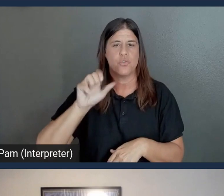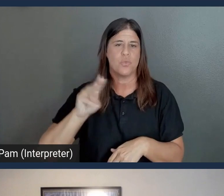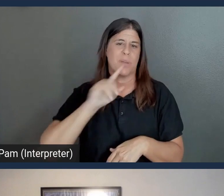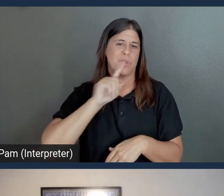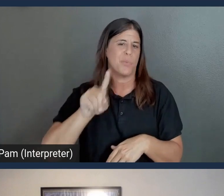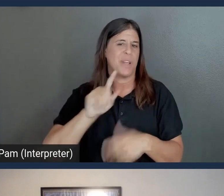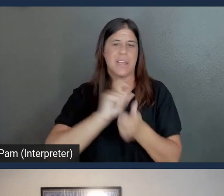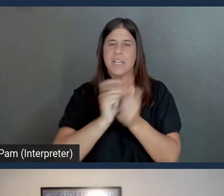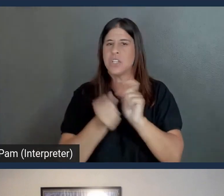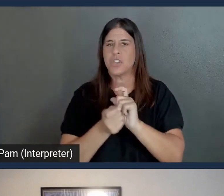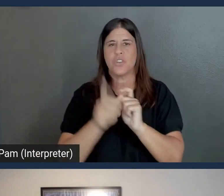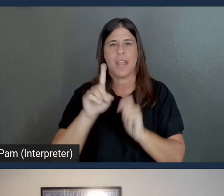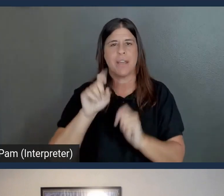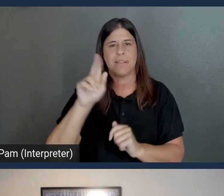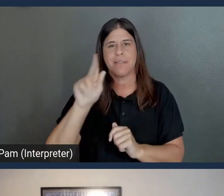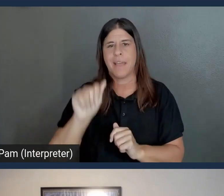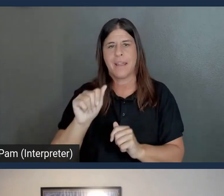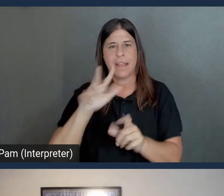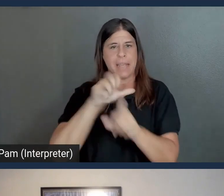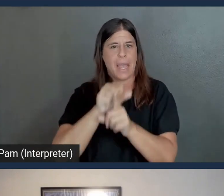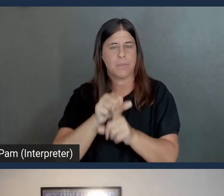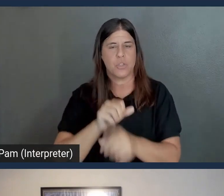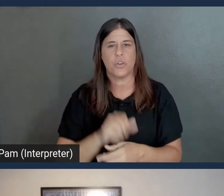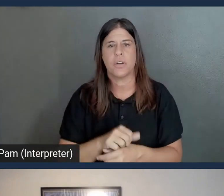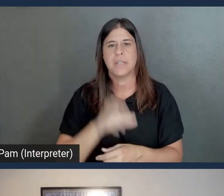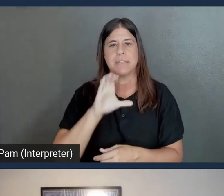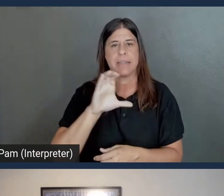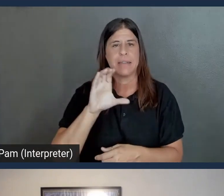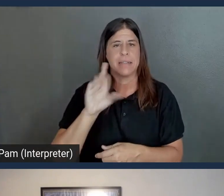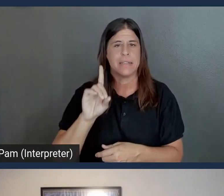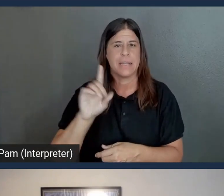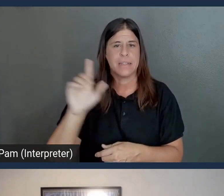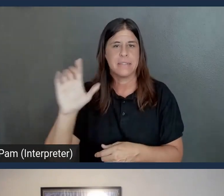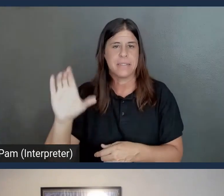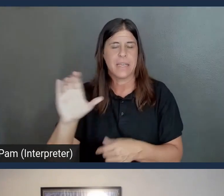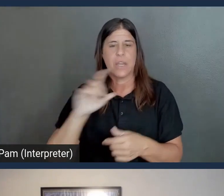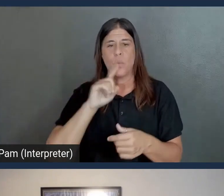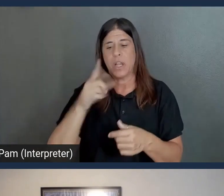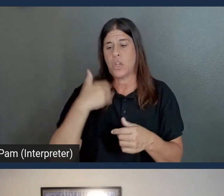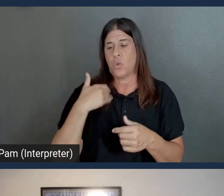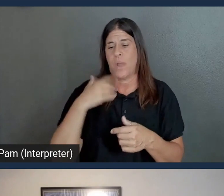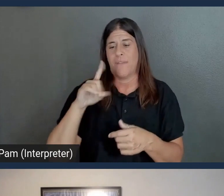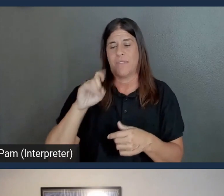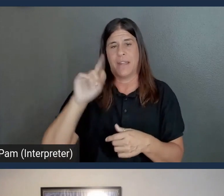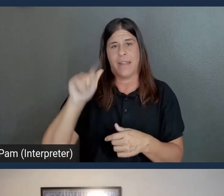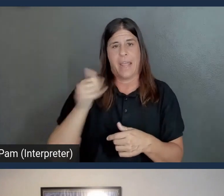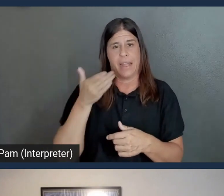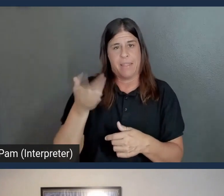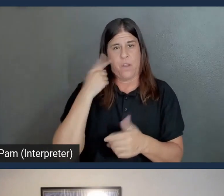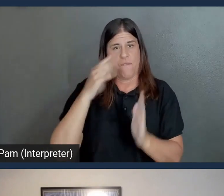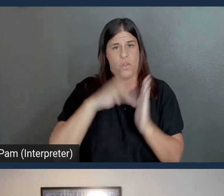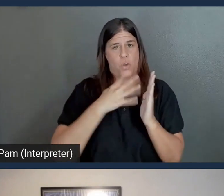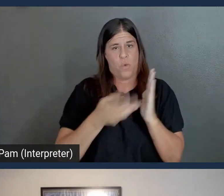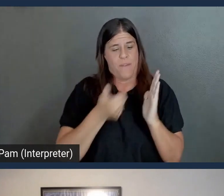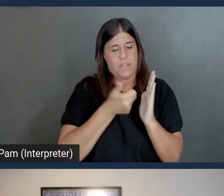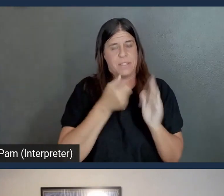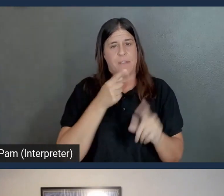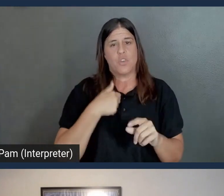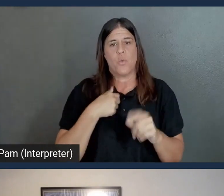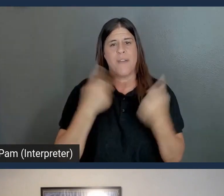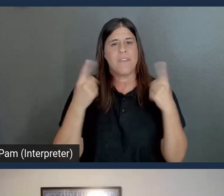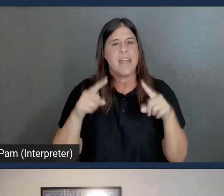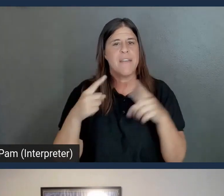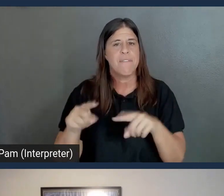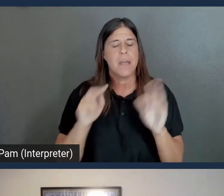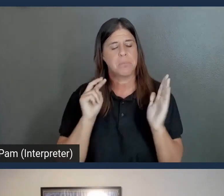change data capture or a CDC type feed off of it, where as you're changing data in your graph, you can get, you basically will get an event that you can